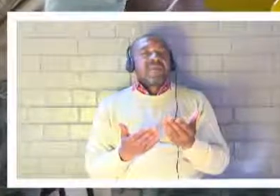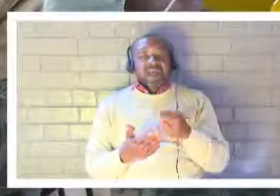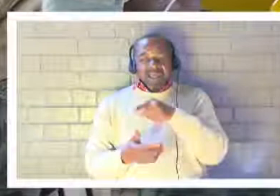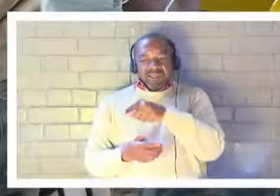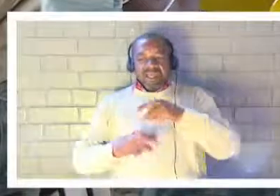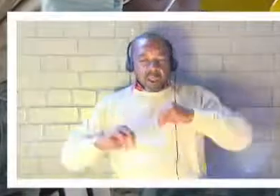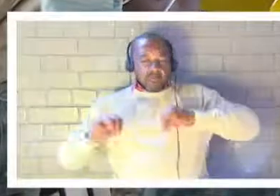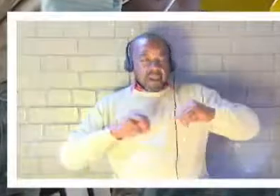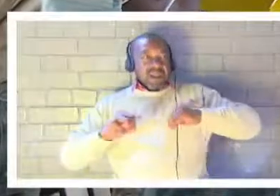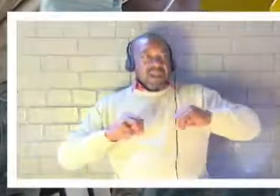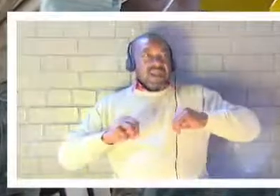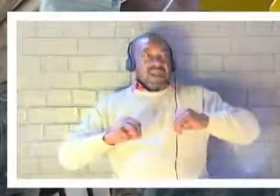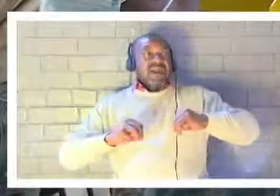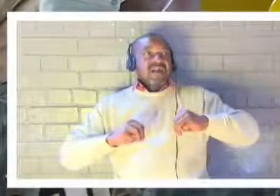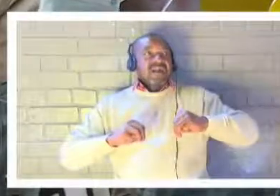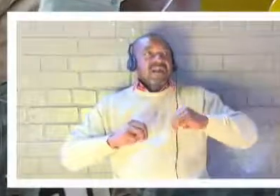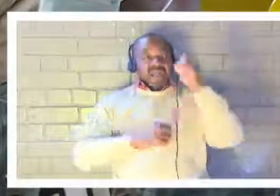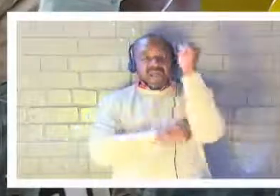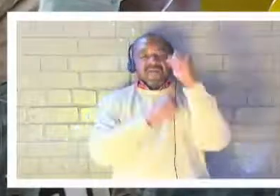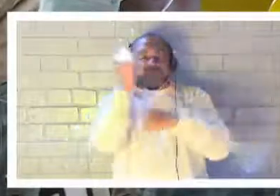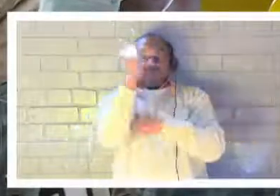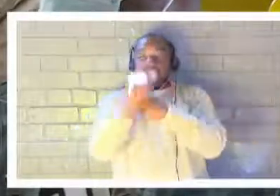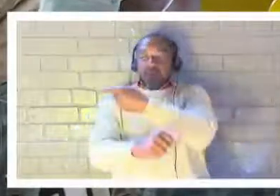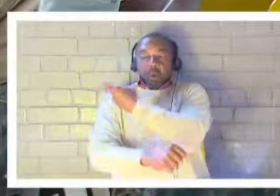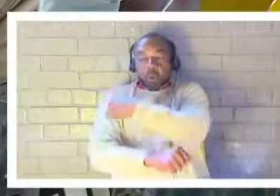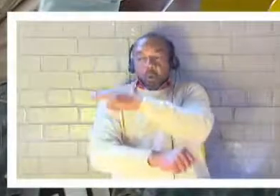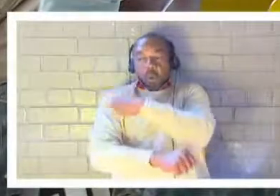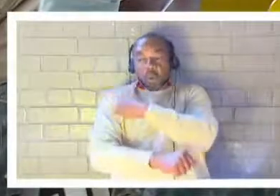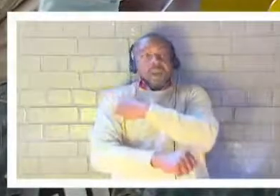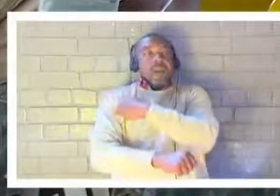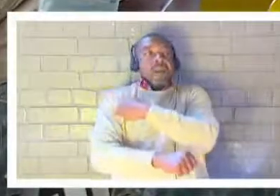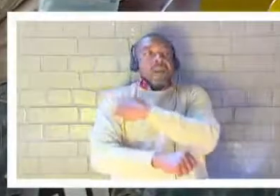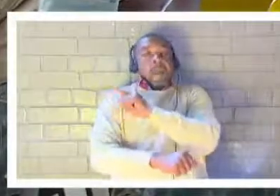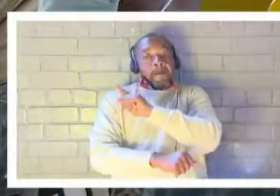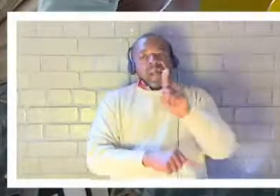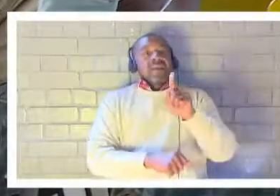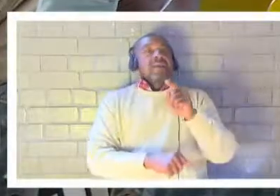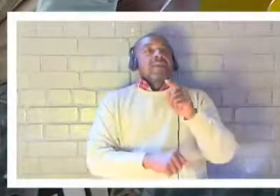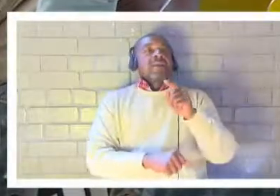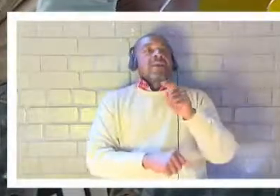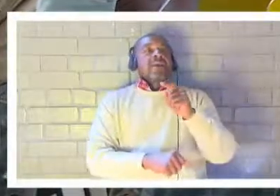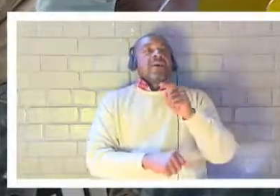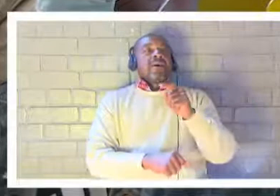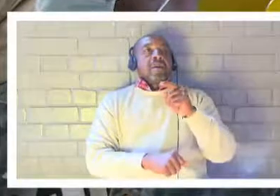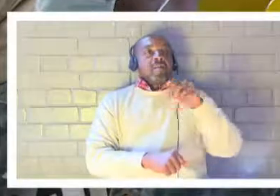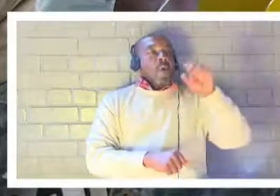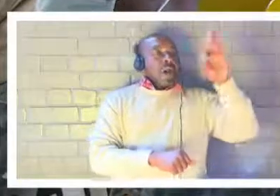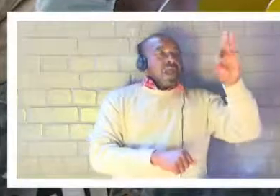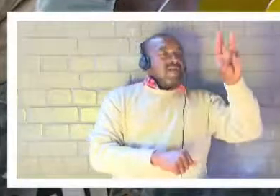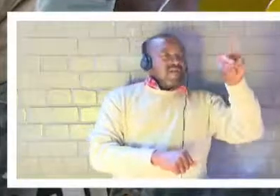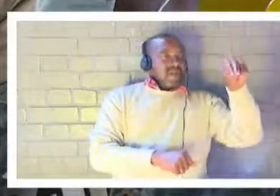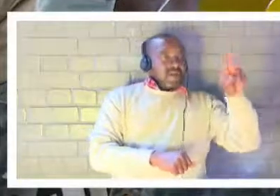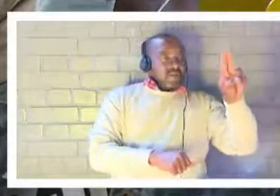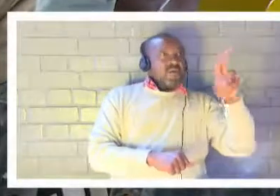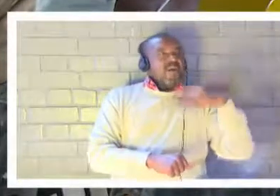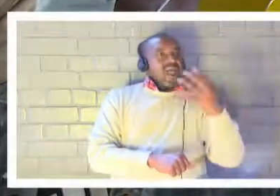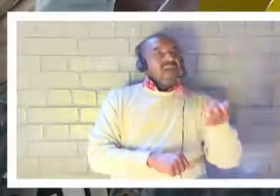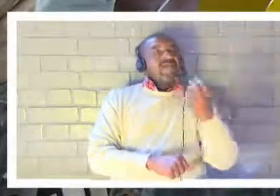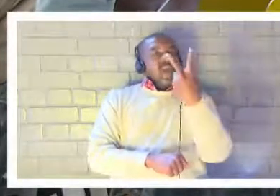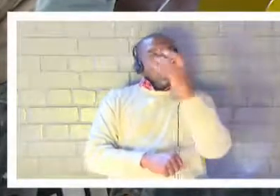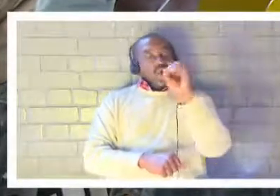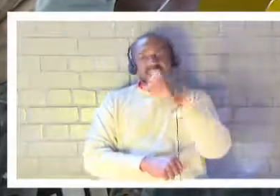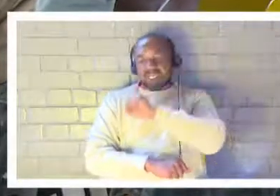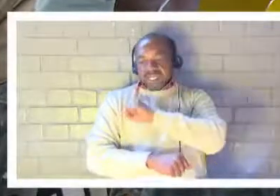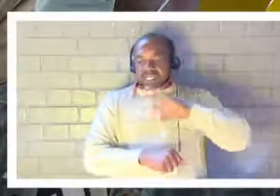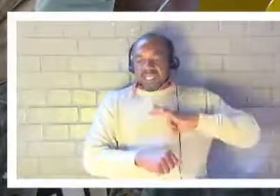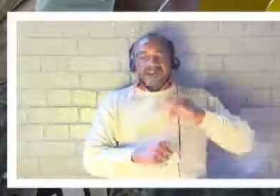managing infrastructure projects within the hospital. However, we have in FMU about 20 staff members, and